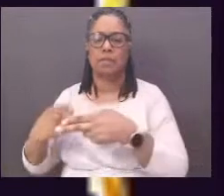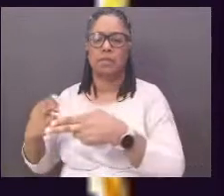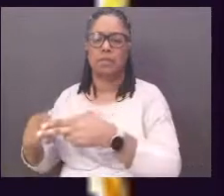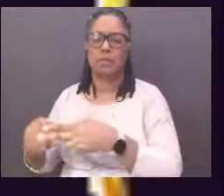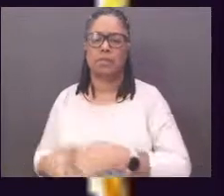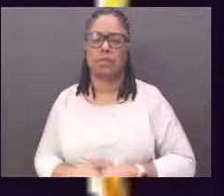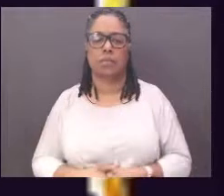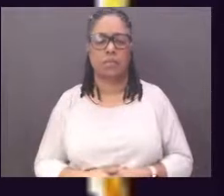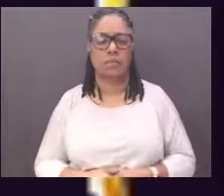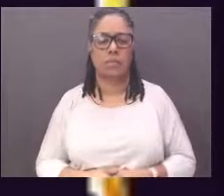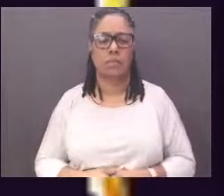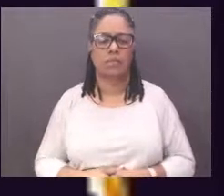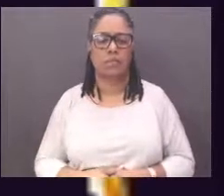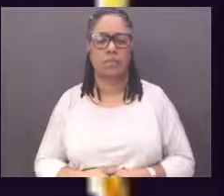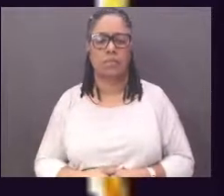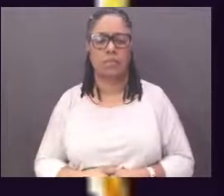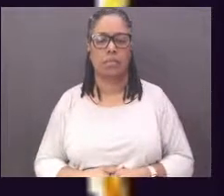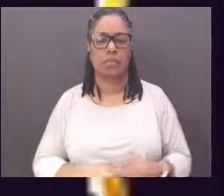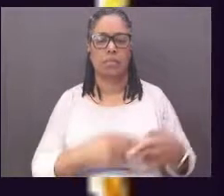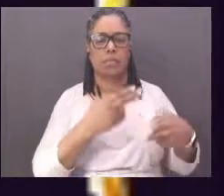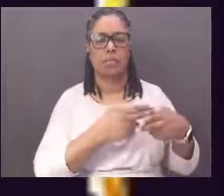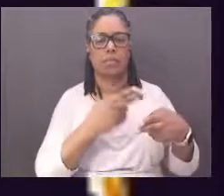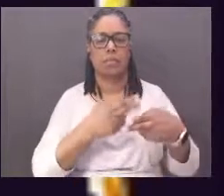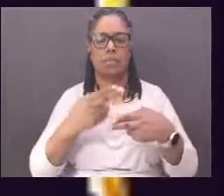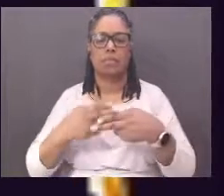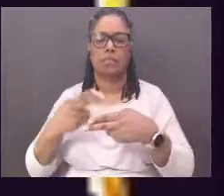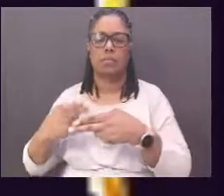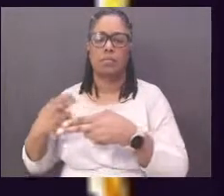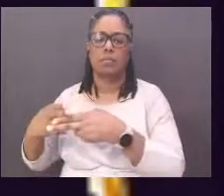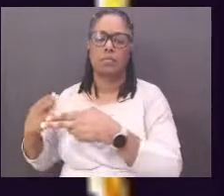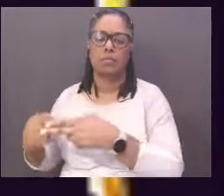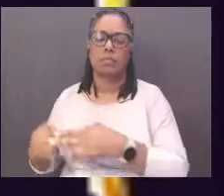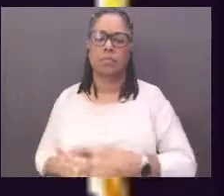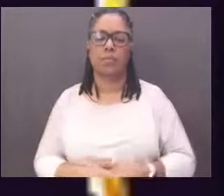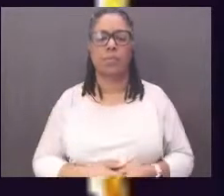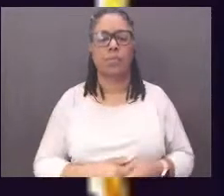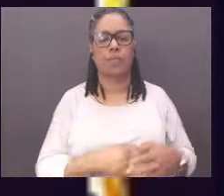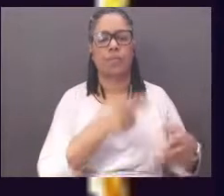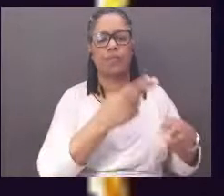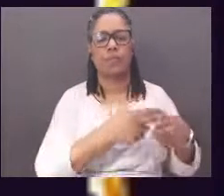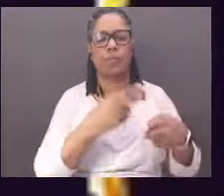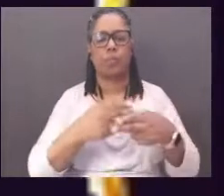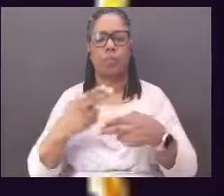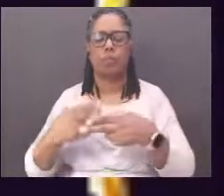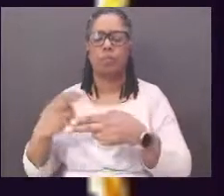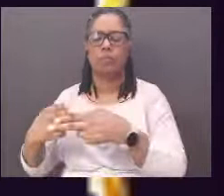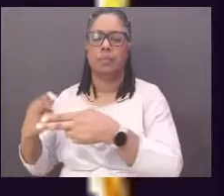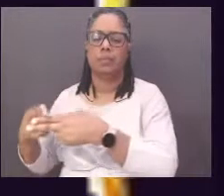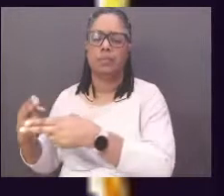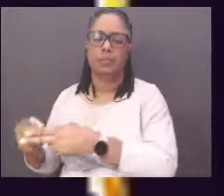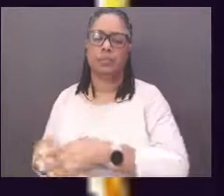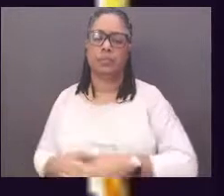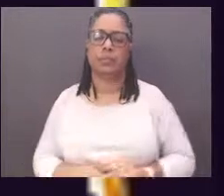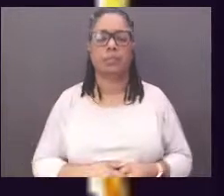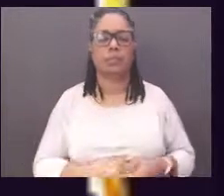Green, Nisha Beverly, Dave Berker, Deshonda Wilson, Joyce